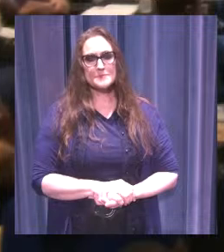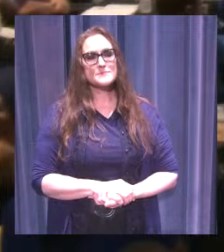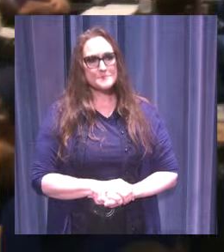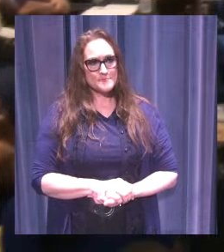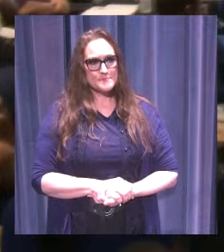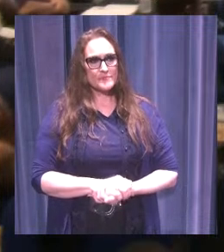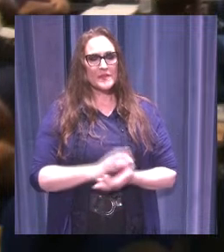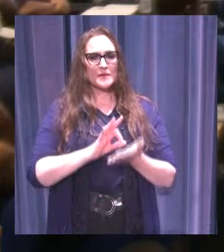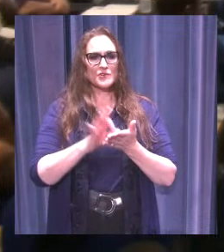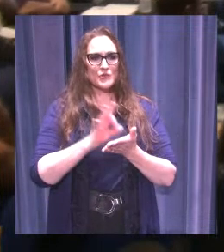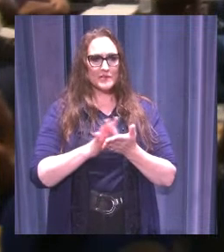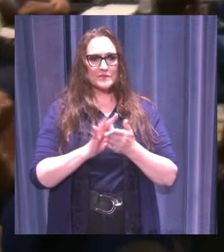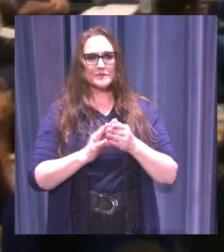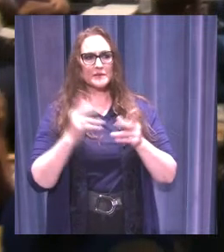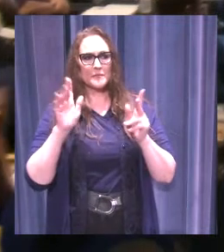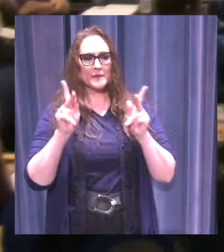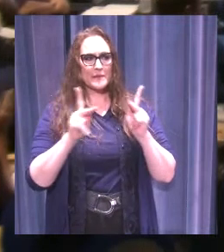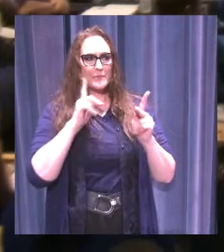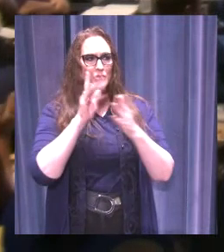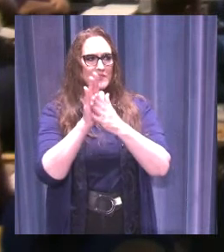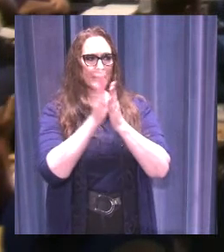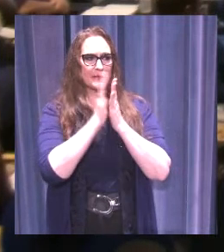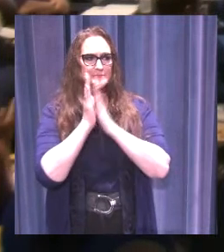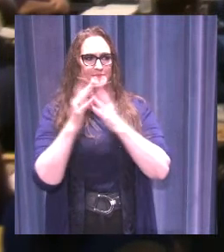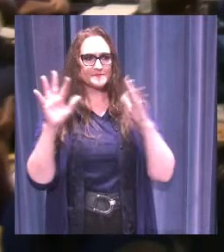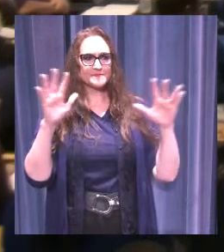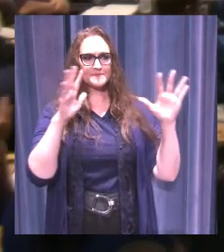I'm the treasurer of the Brewing Club.